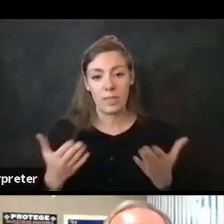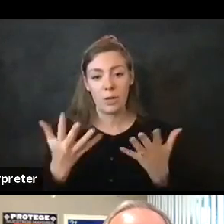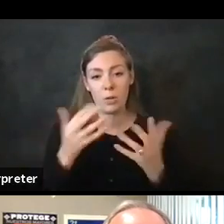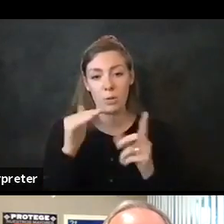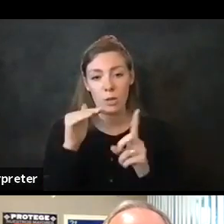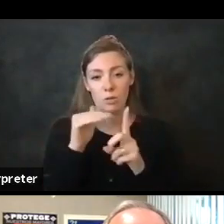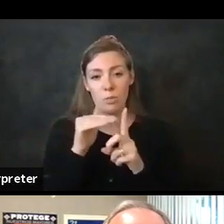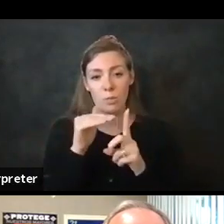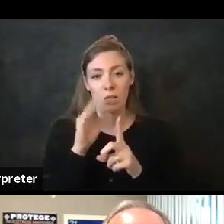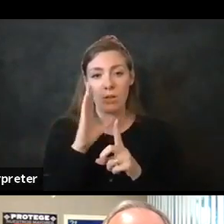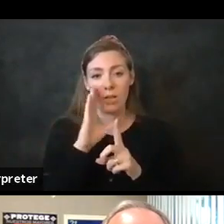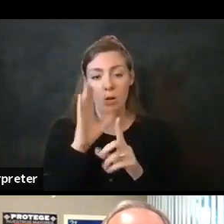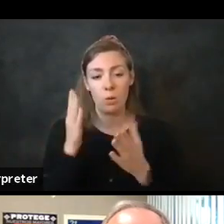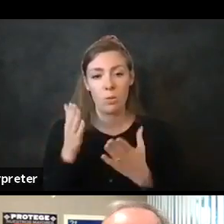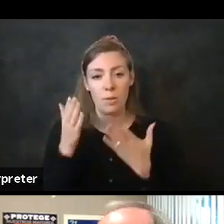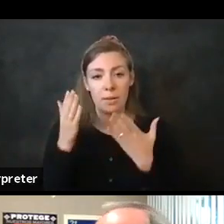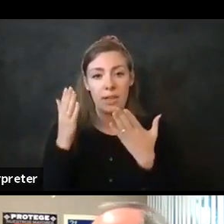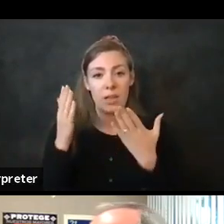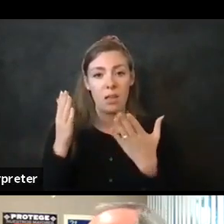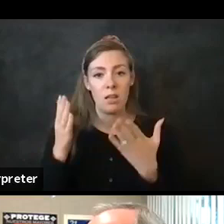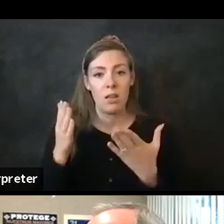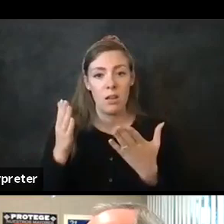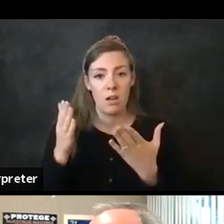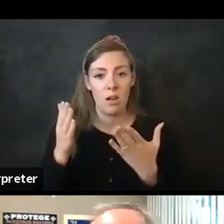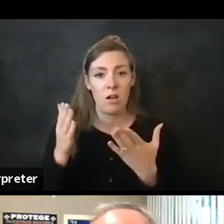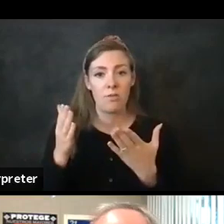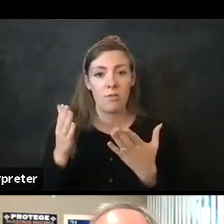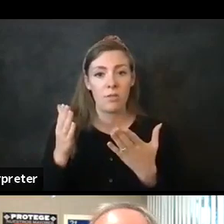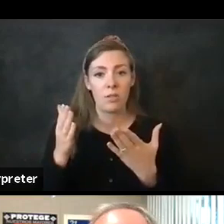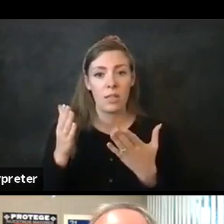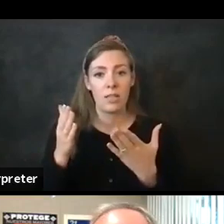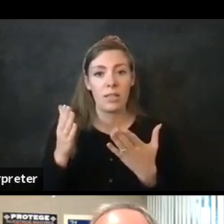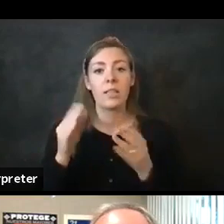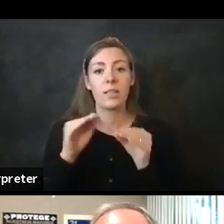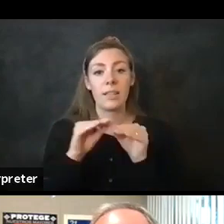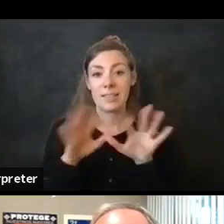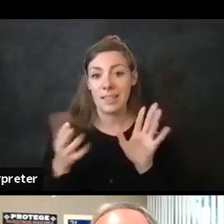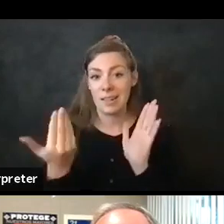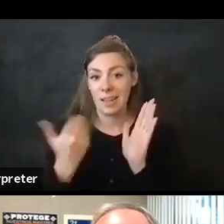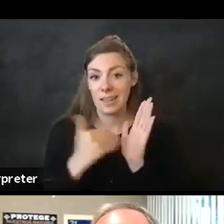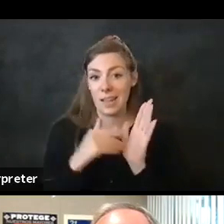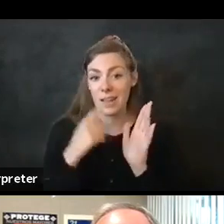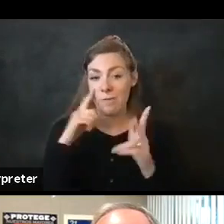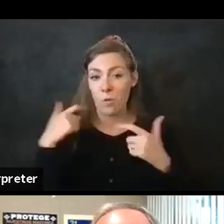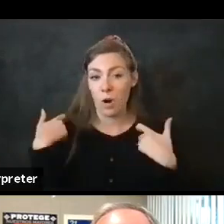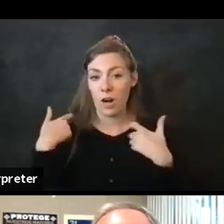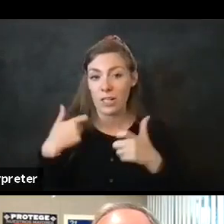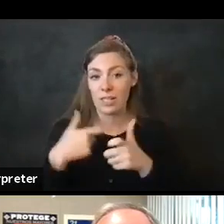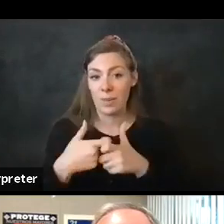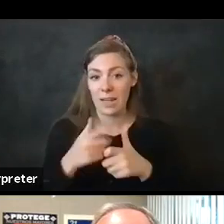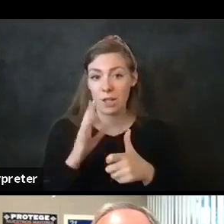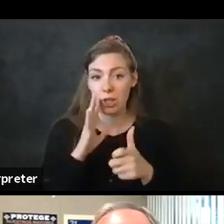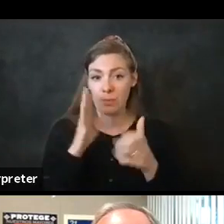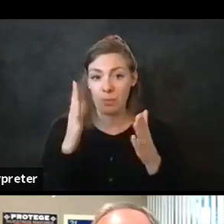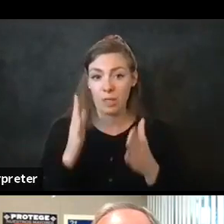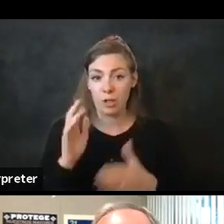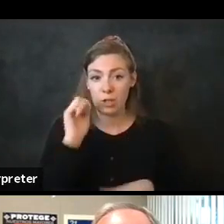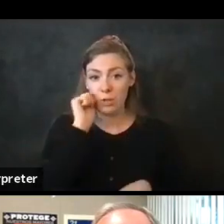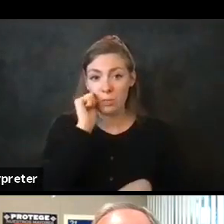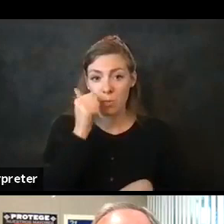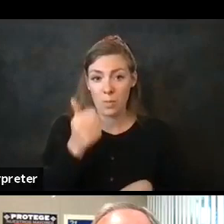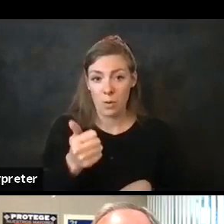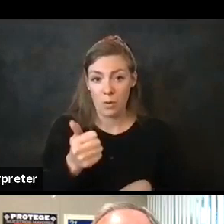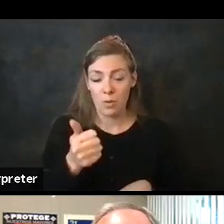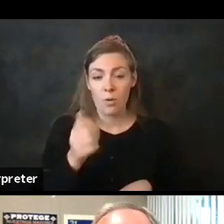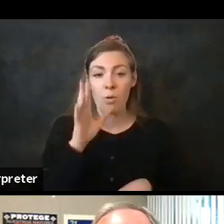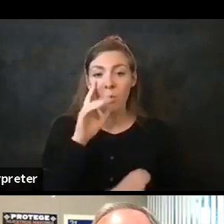you that we will be offering a rebroadcast of this in Spanish tomorrow. We